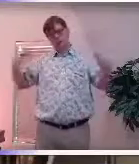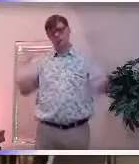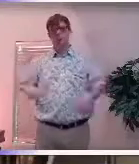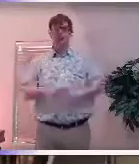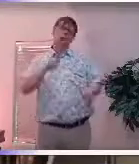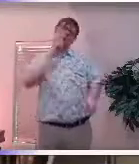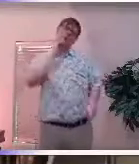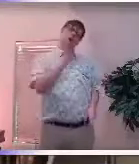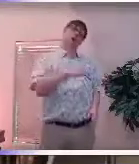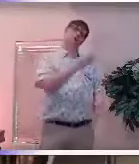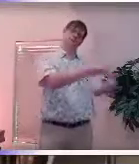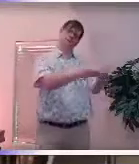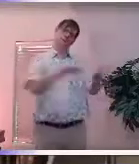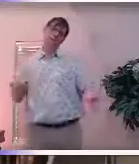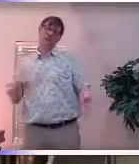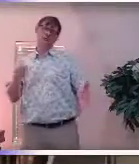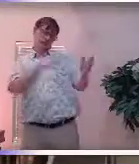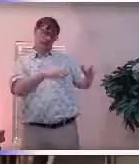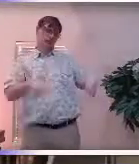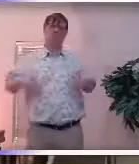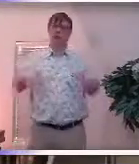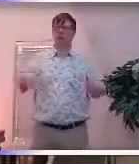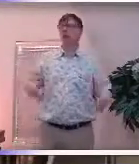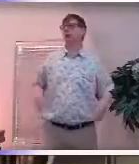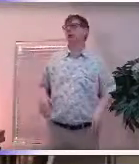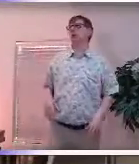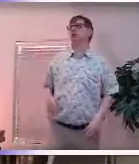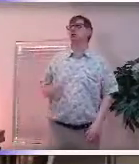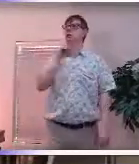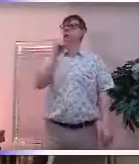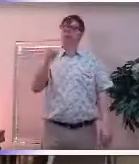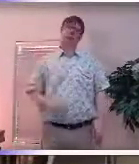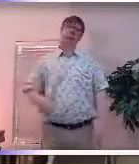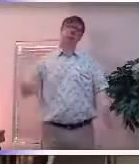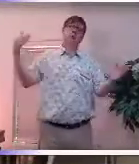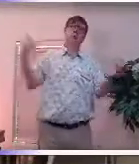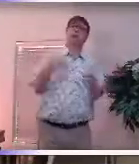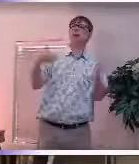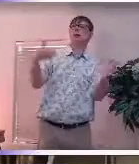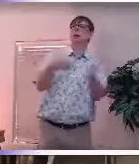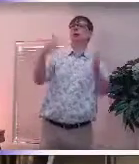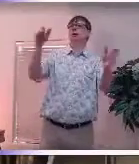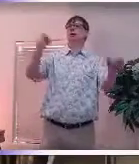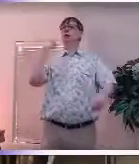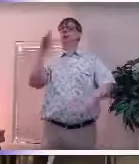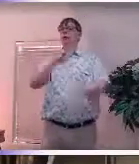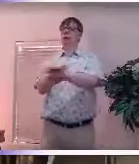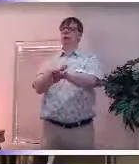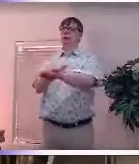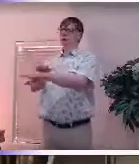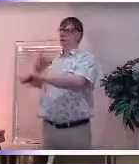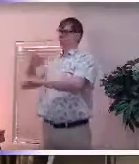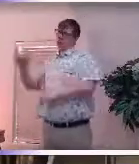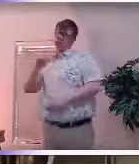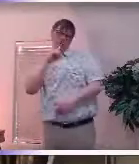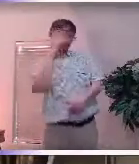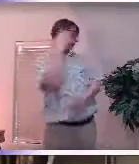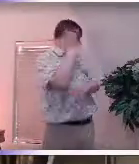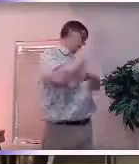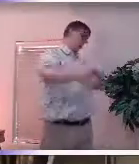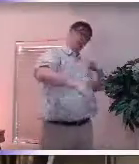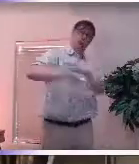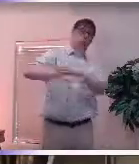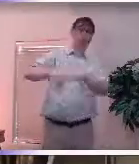really have to give these bodies their due. They are million-year-old healers. We cannot underestimate